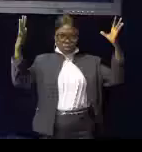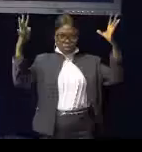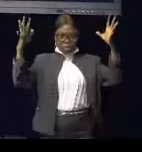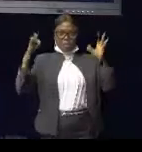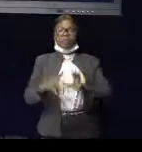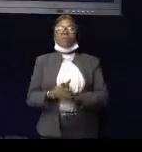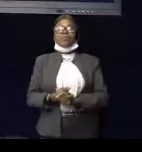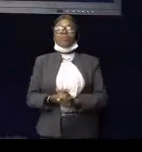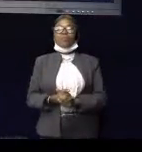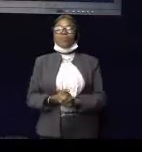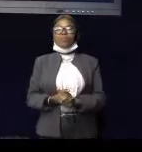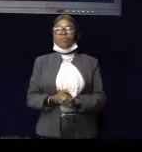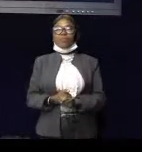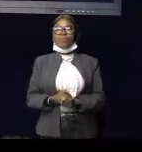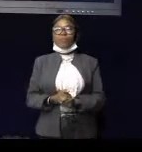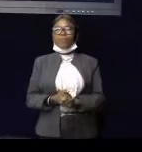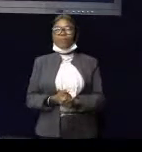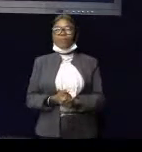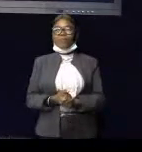cheer.